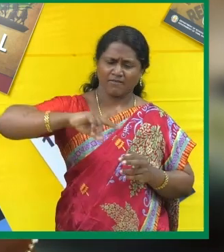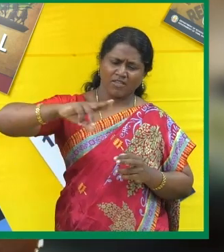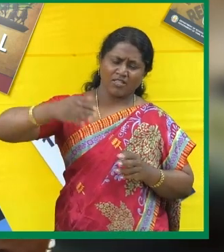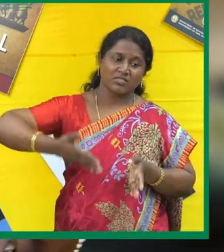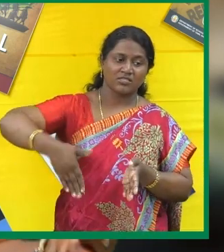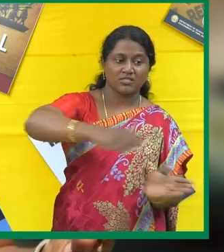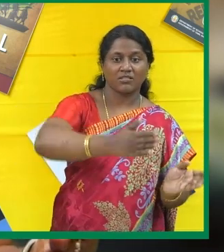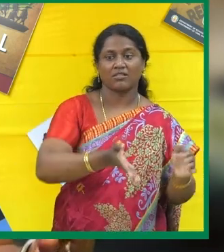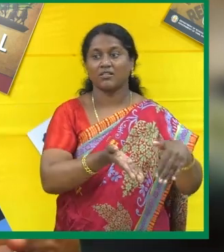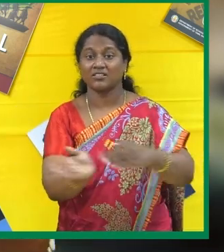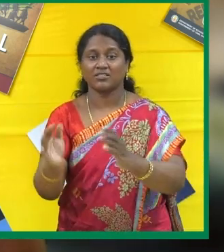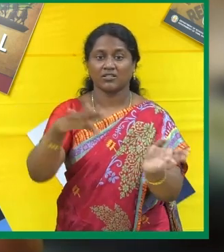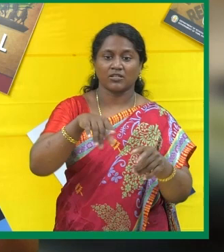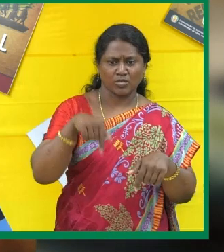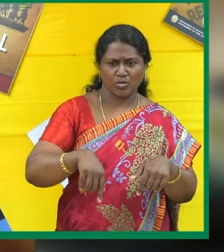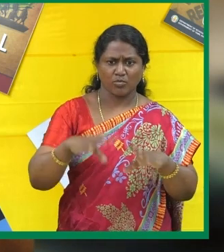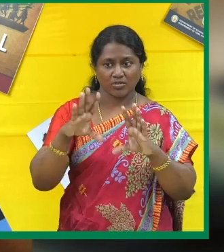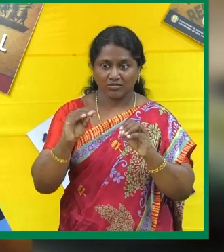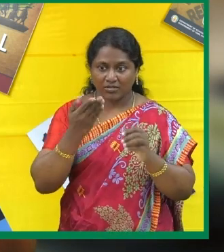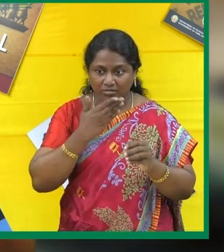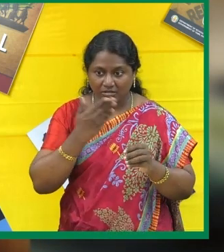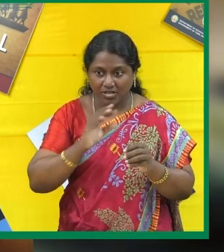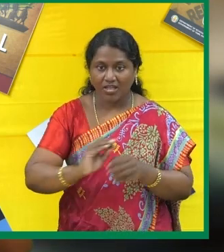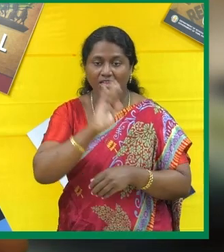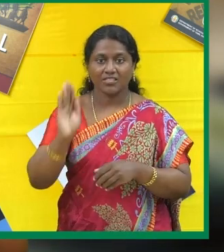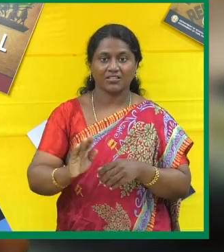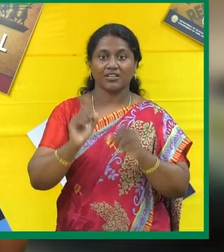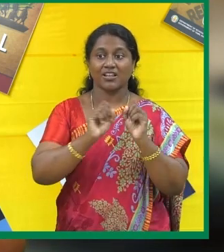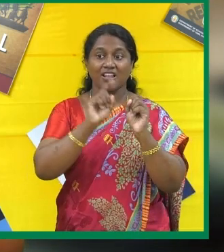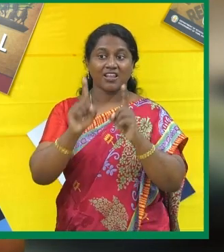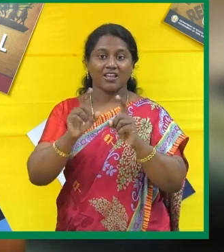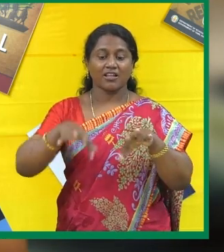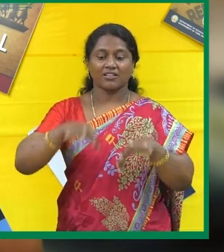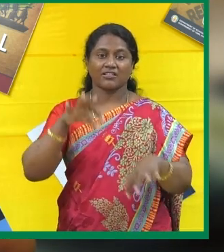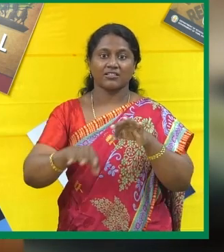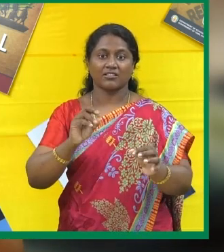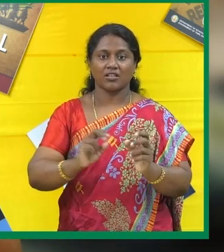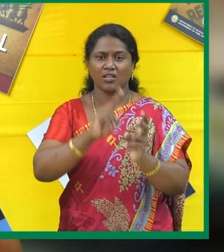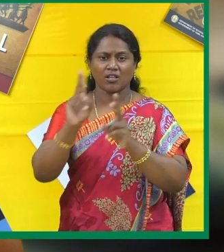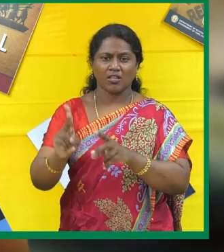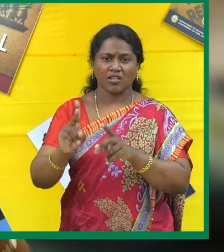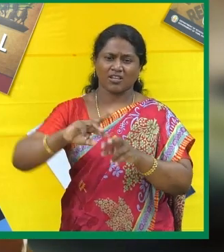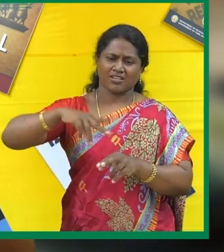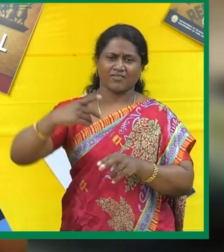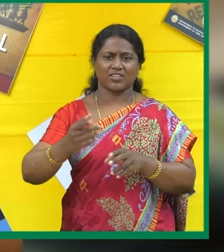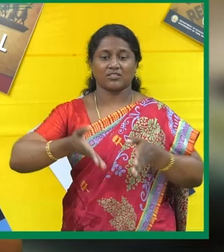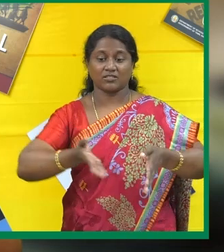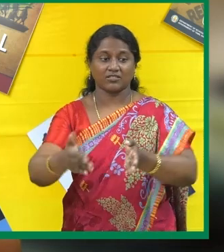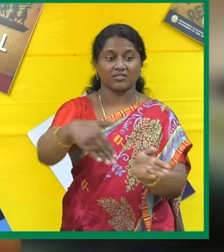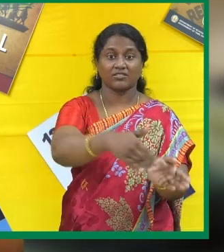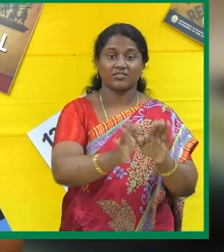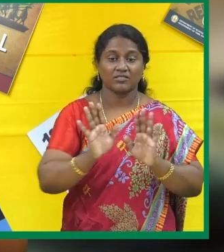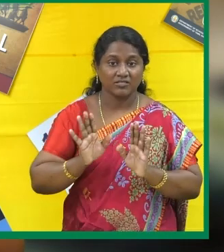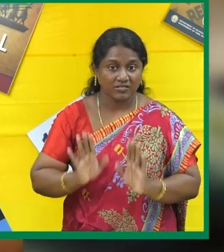for example, in your 10th standard, a turning point for your life to choose the next part. In your 12th standard, another turning point